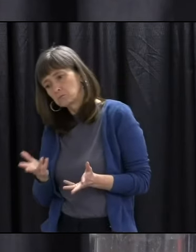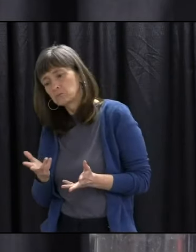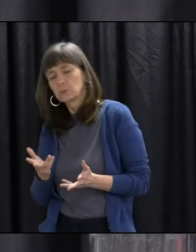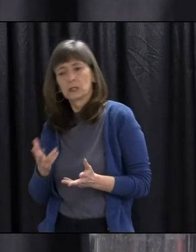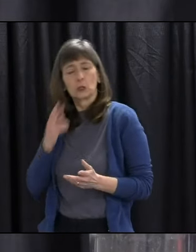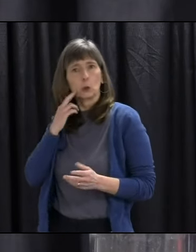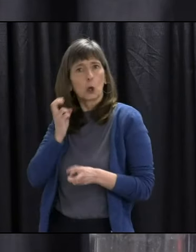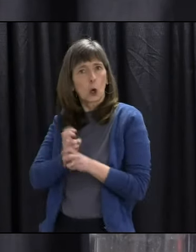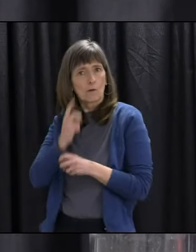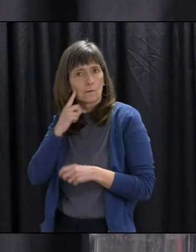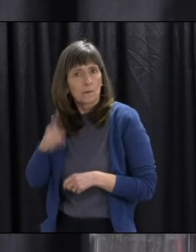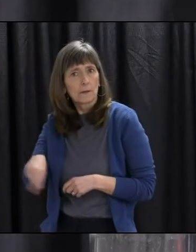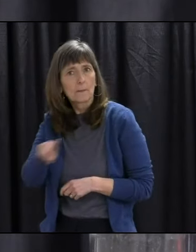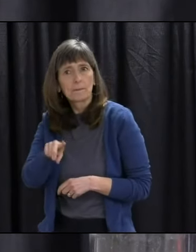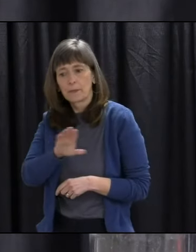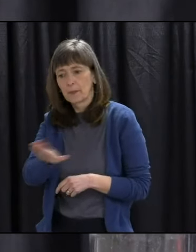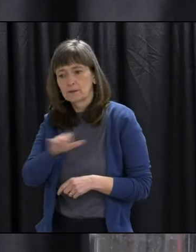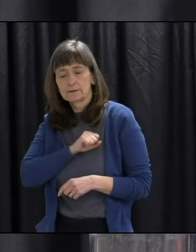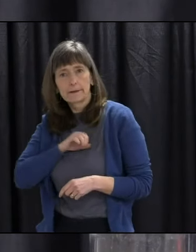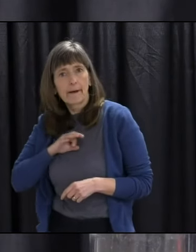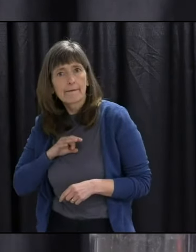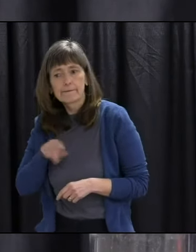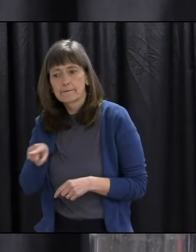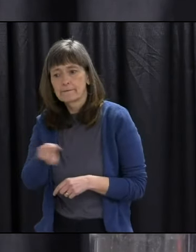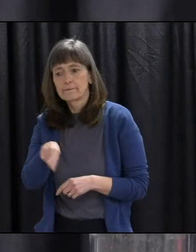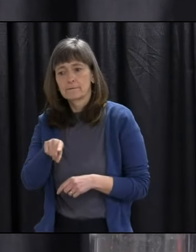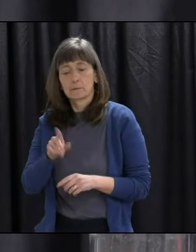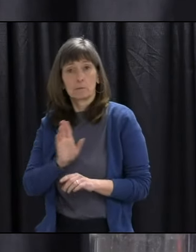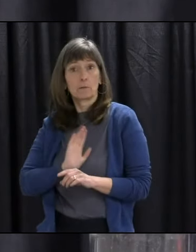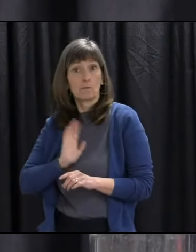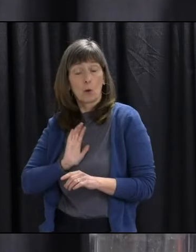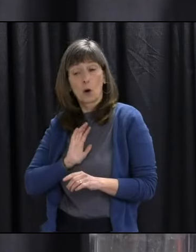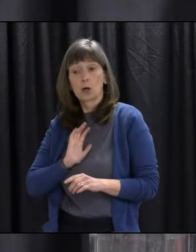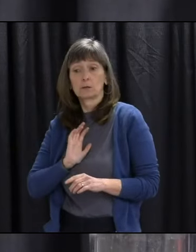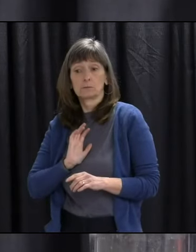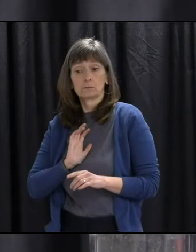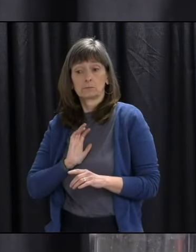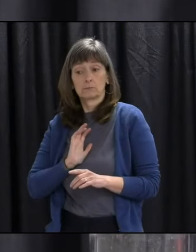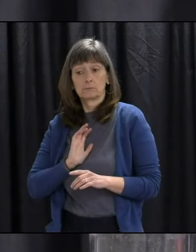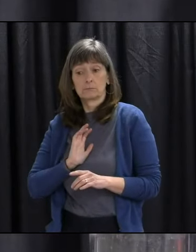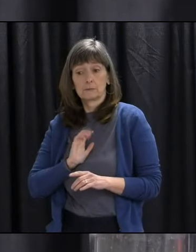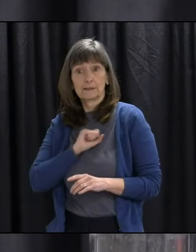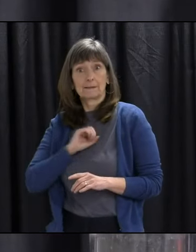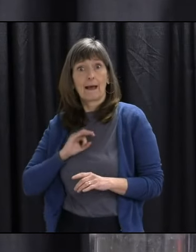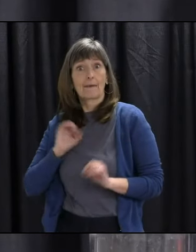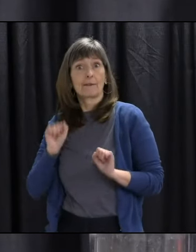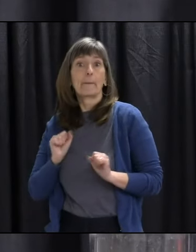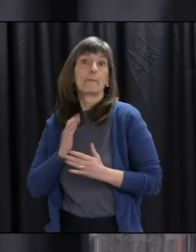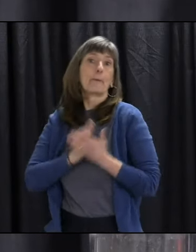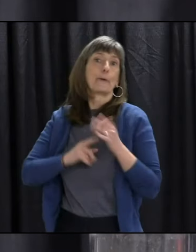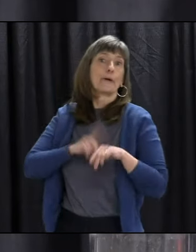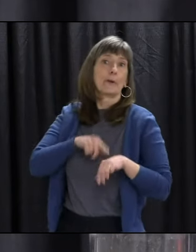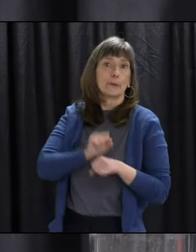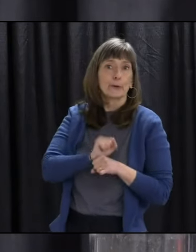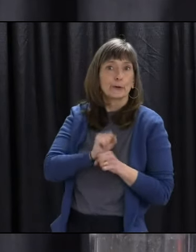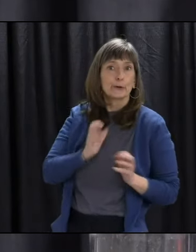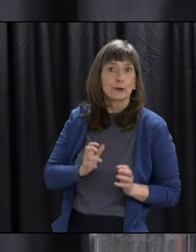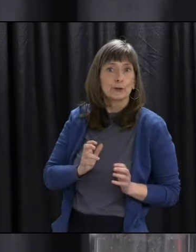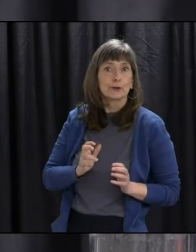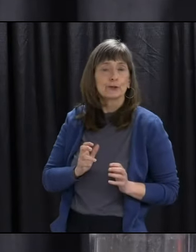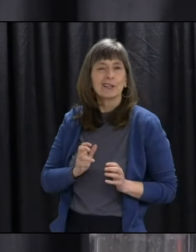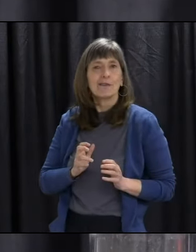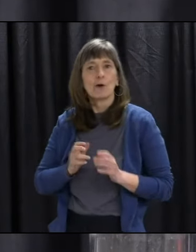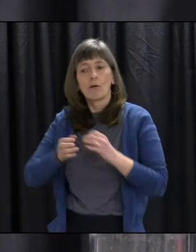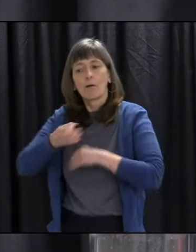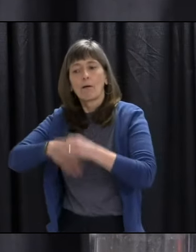have a workforce that has, in the past, been able to rely on part-timers, and that fills a